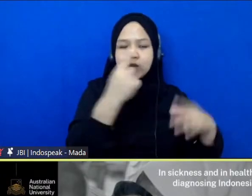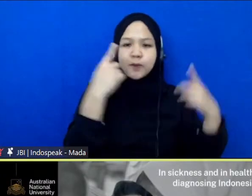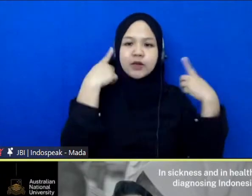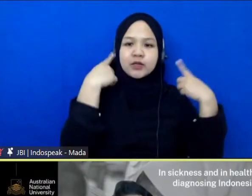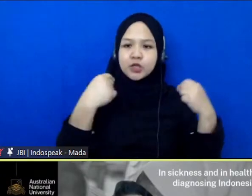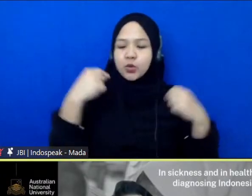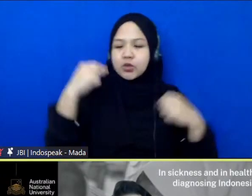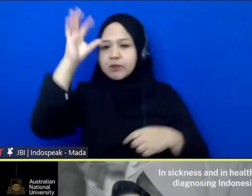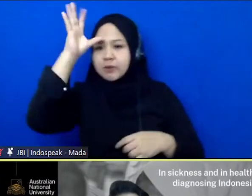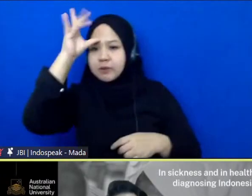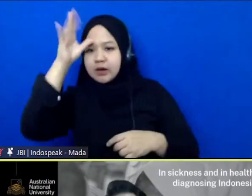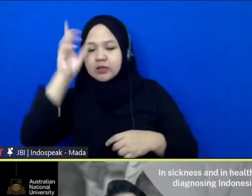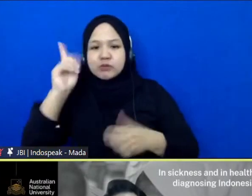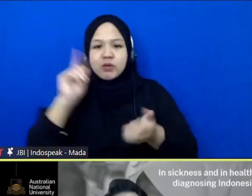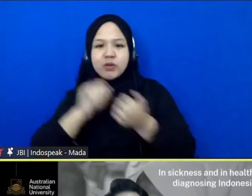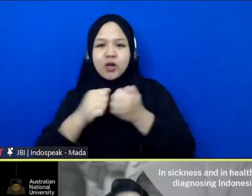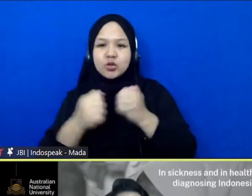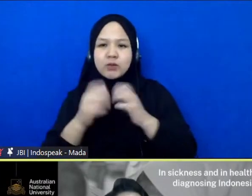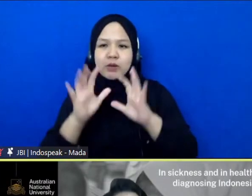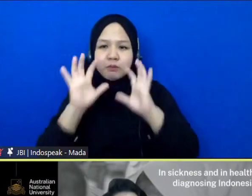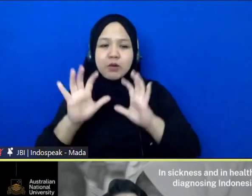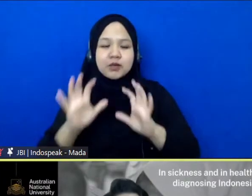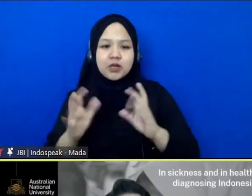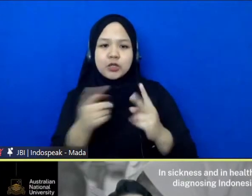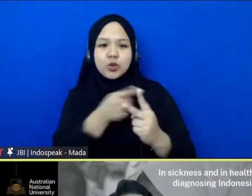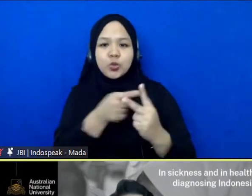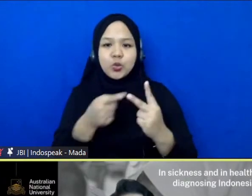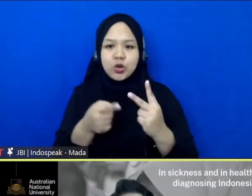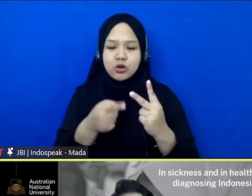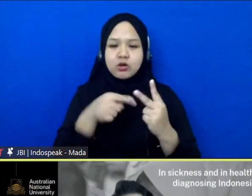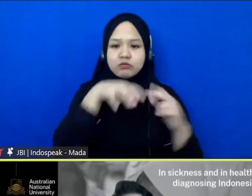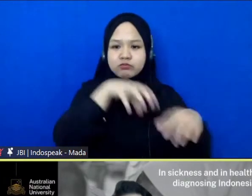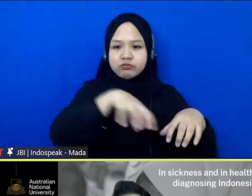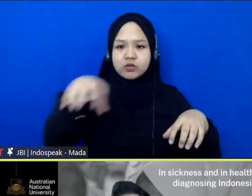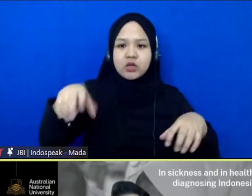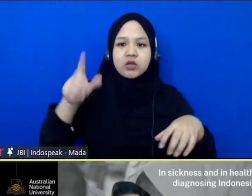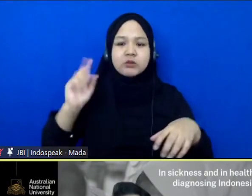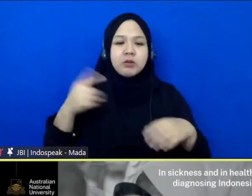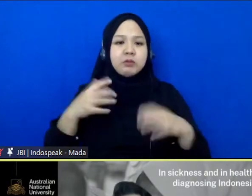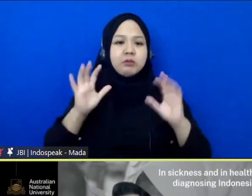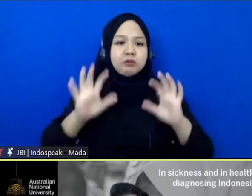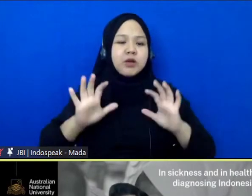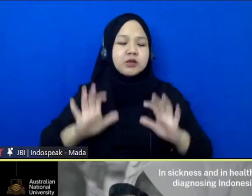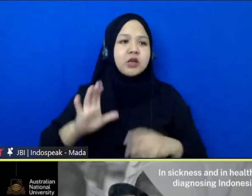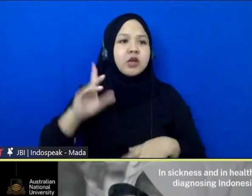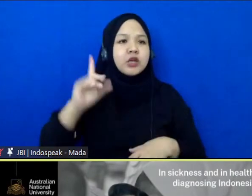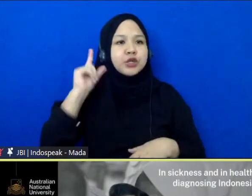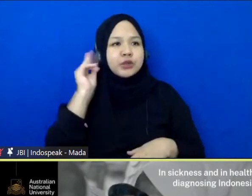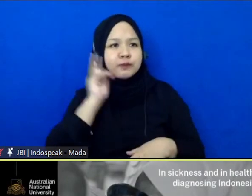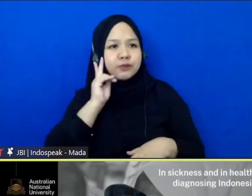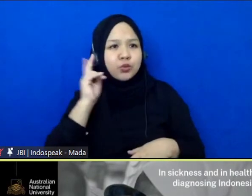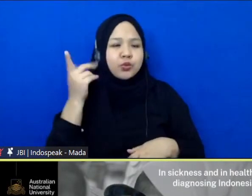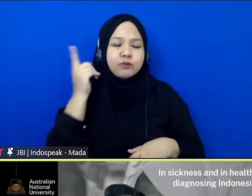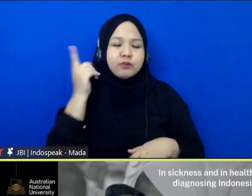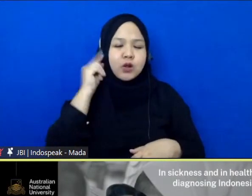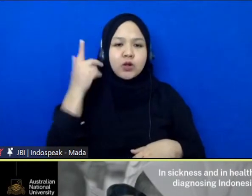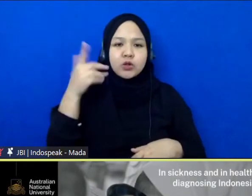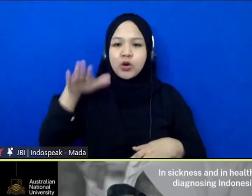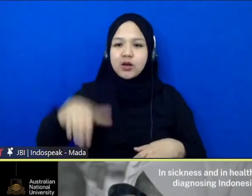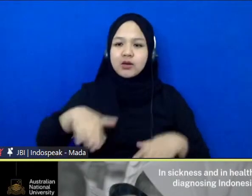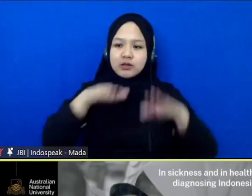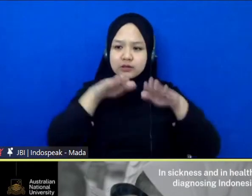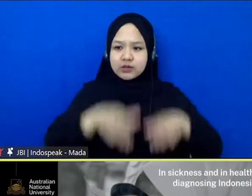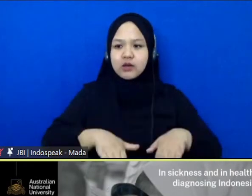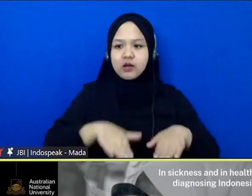cases happened, and also where many women and children live. But the effects on the other areas